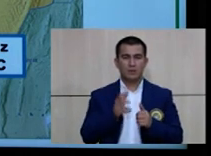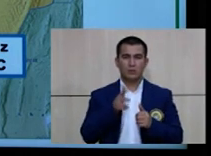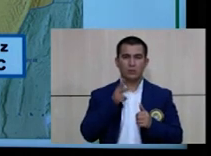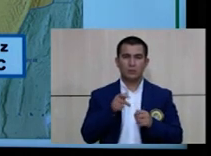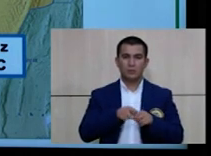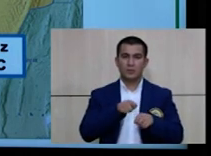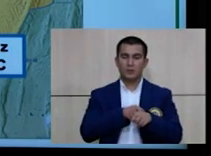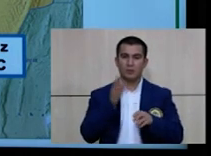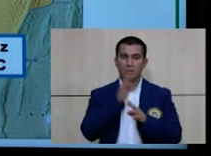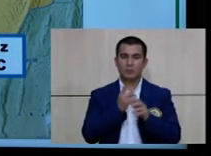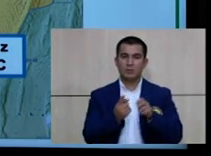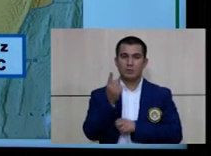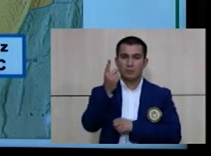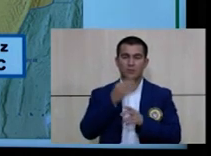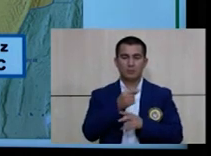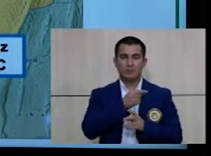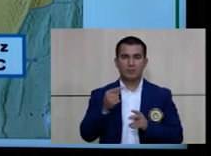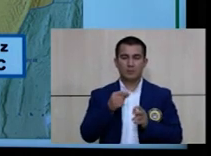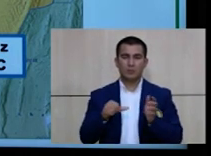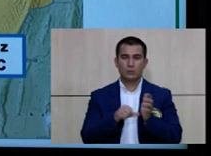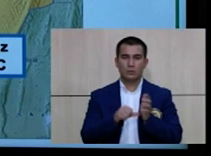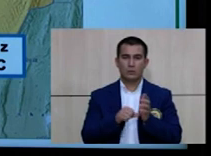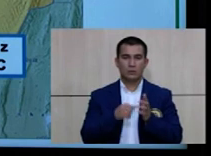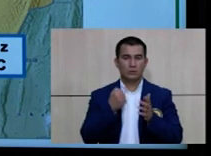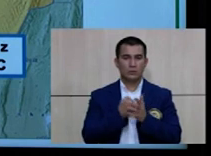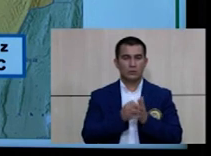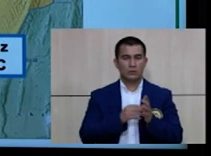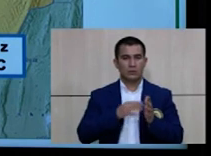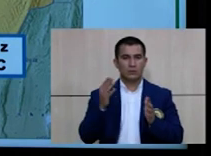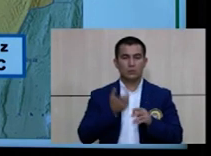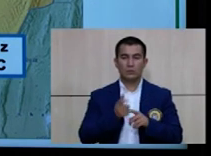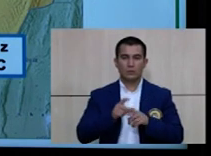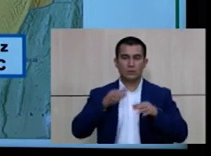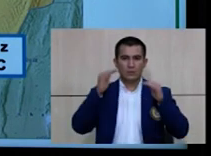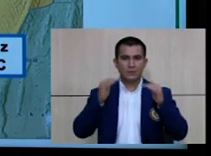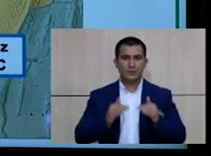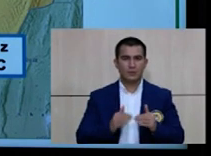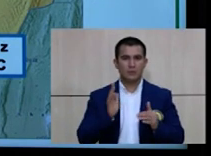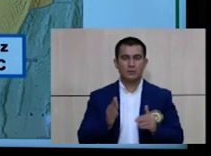2500-3000 metr balandliklarda minus 6 darajagacha pasayib ketadi.